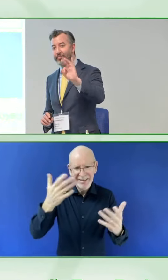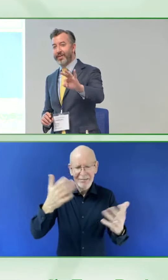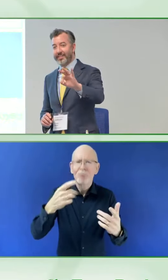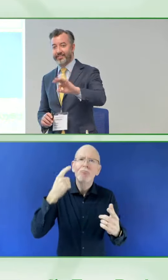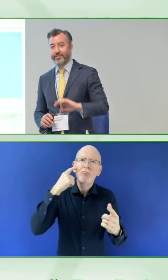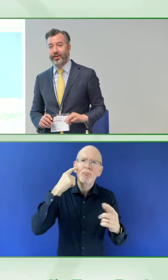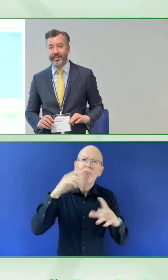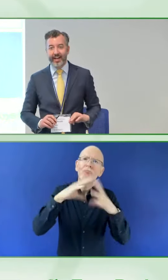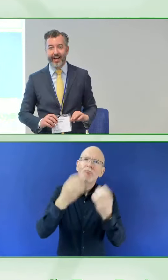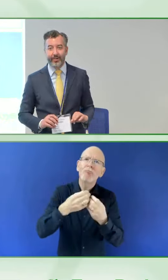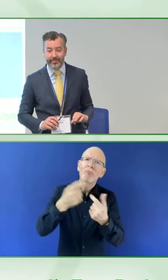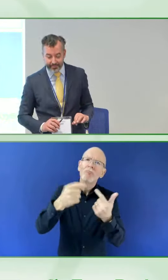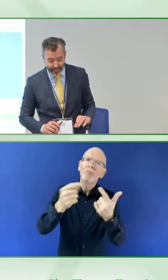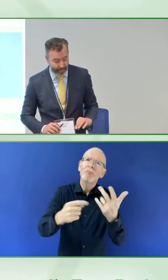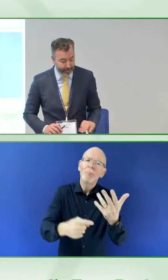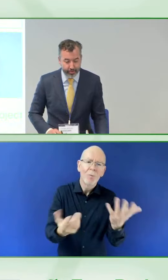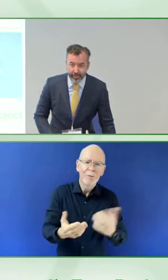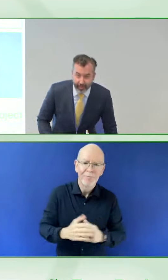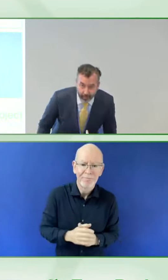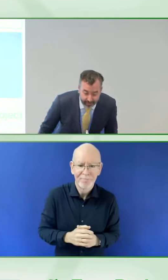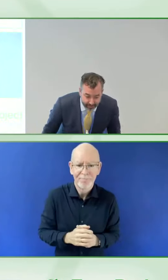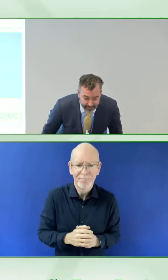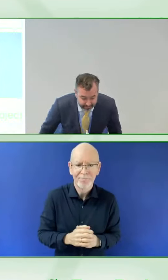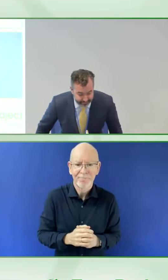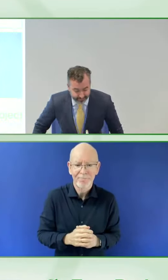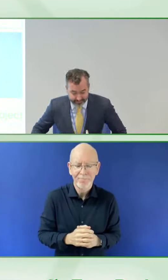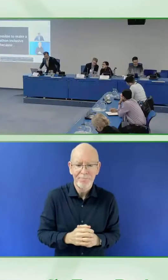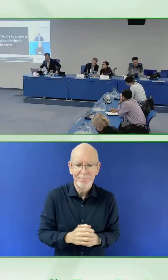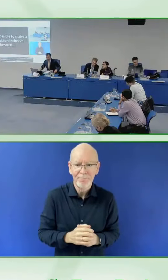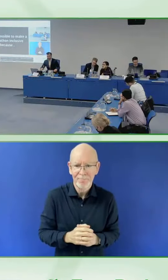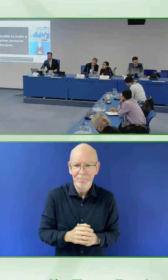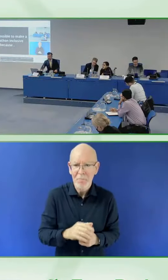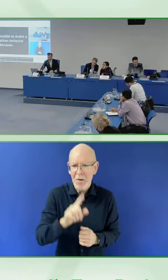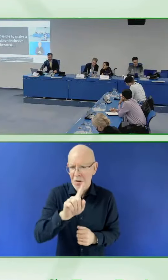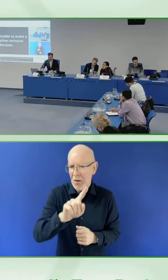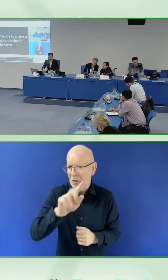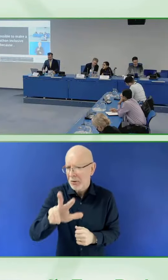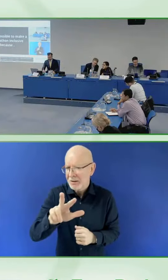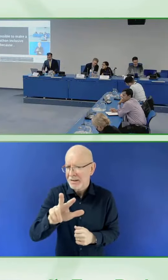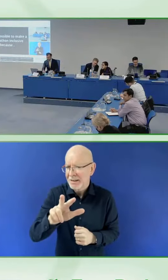3 minutes, starting now. I'm going to do it along with you.